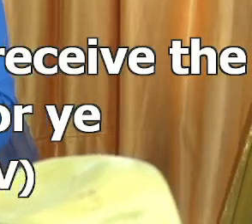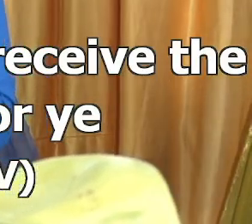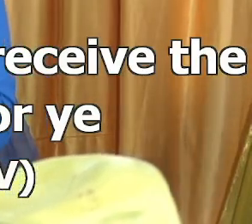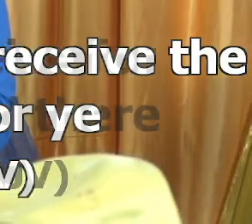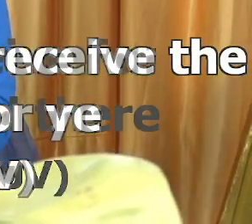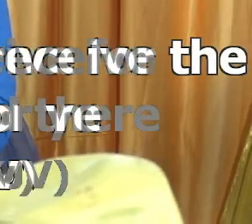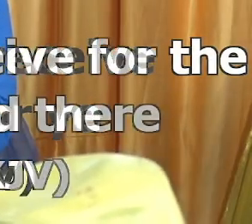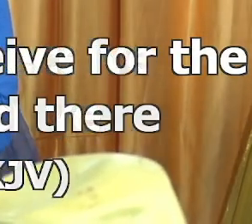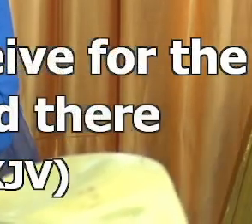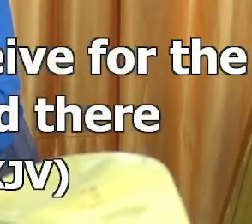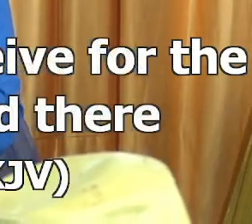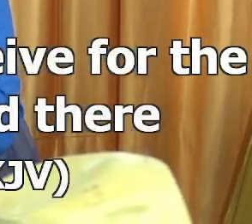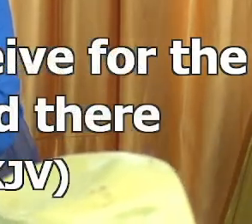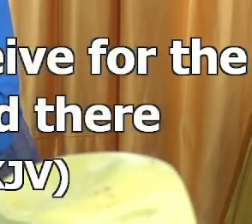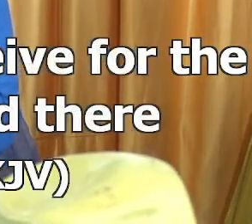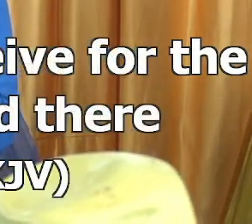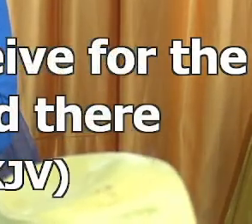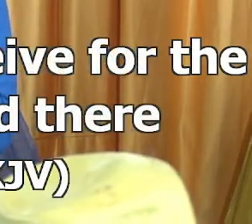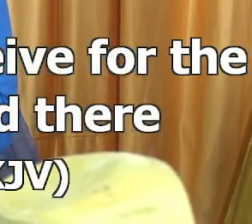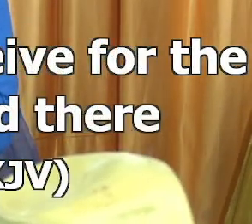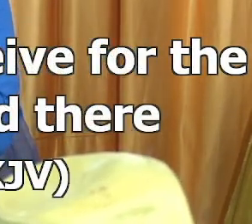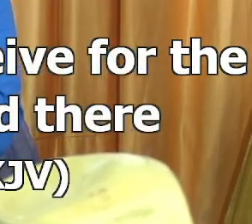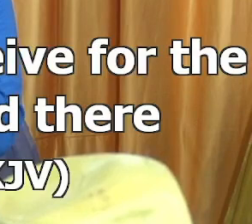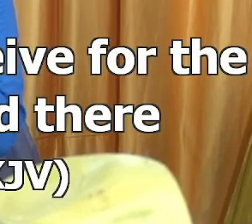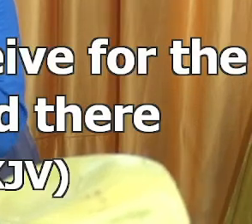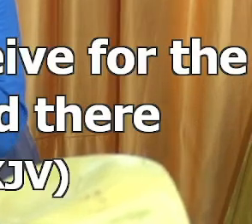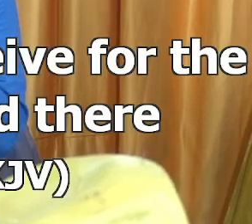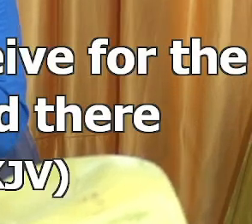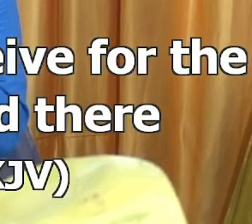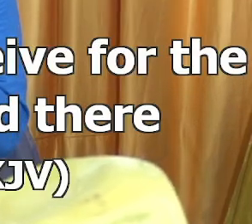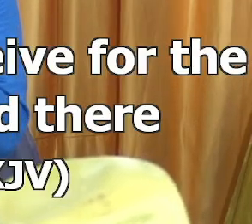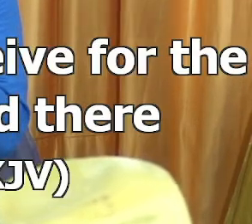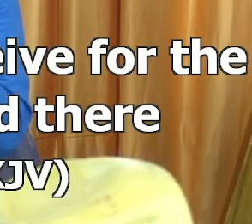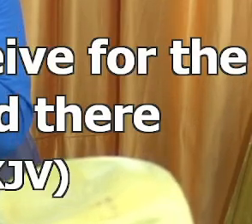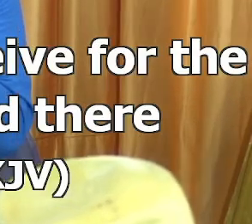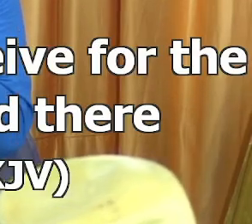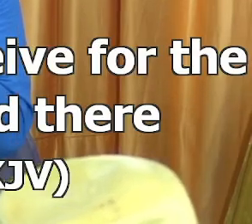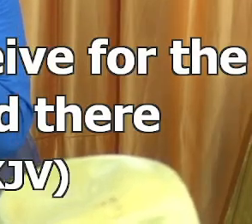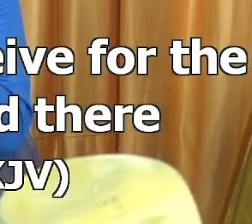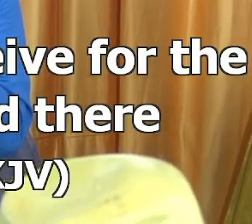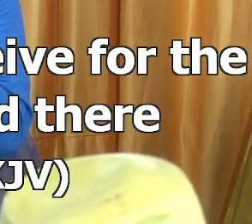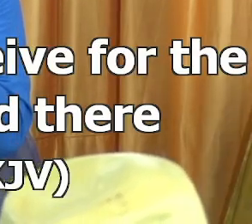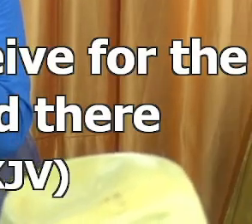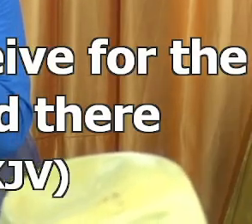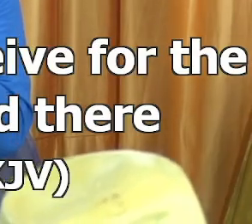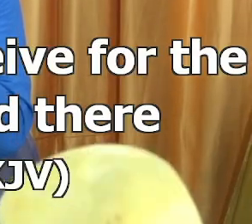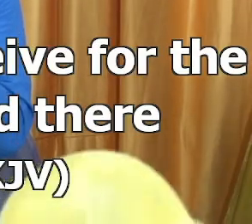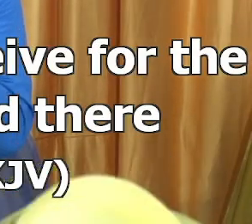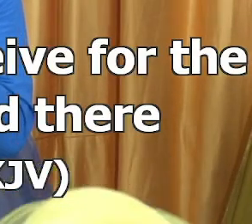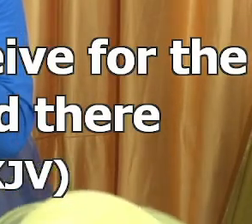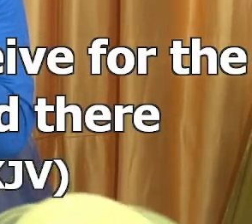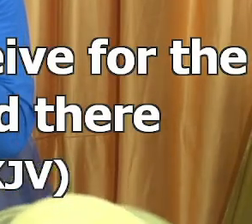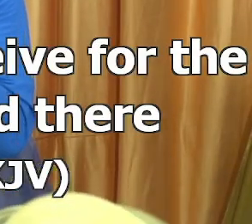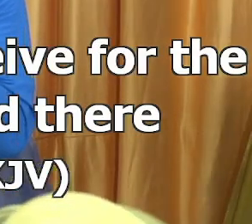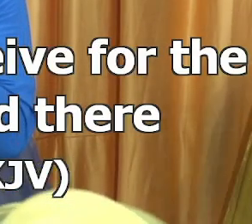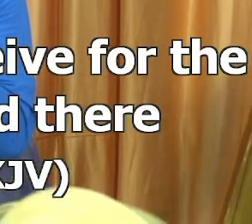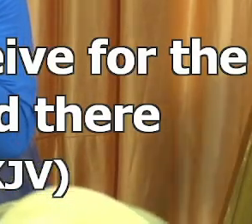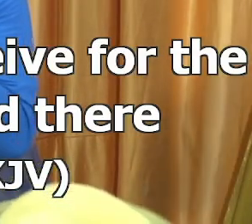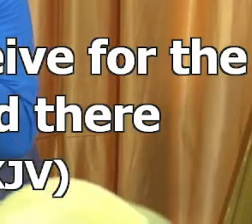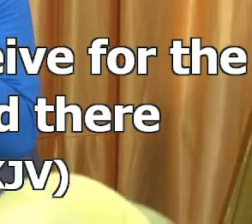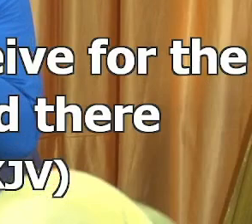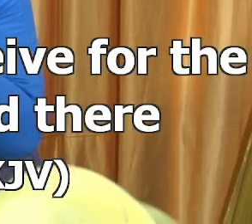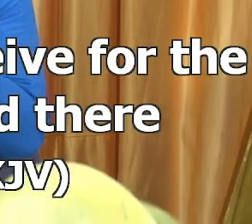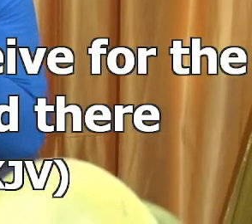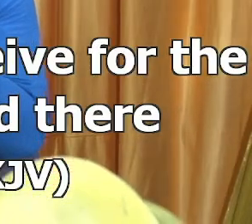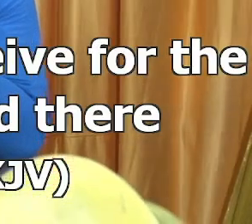But he that doeth wrong shall receive for the wrong which he doth done, and there is no respect of